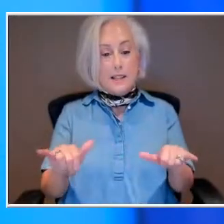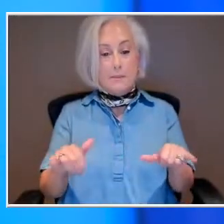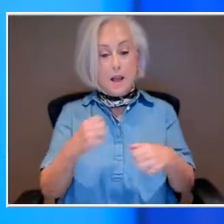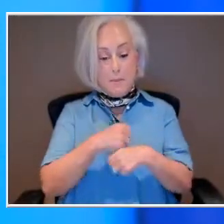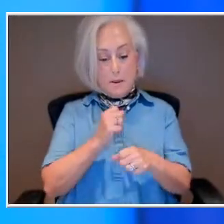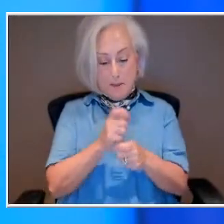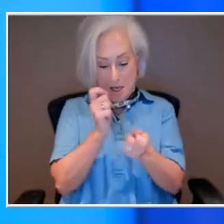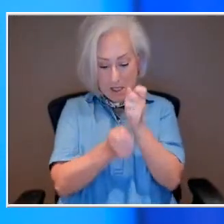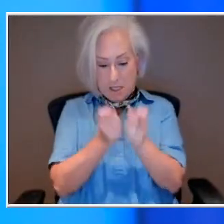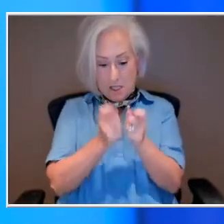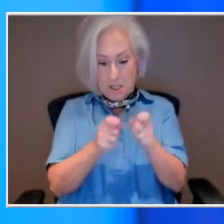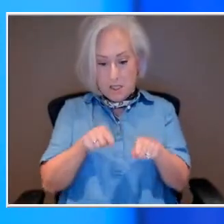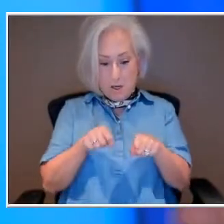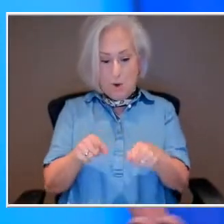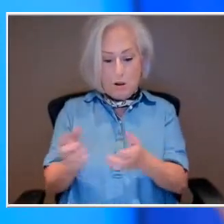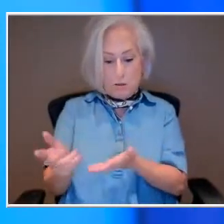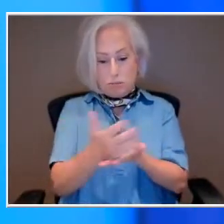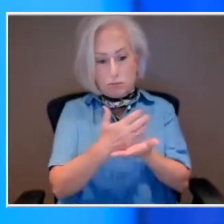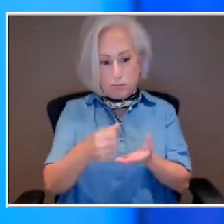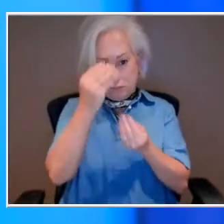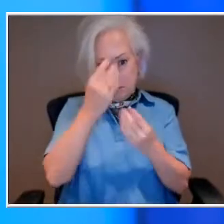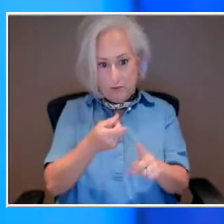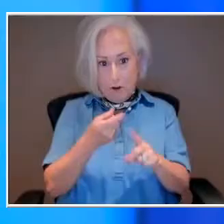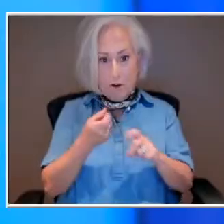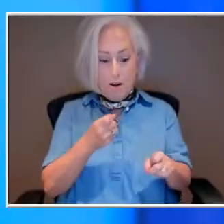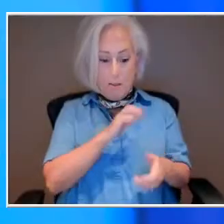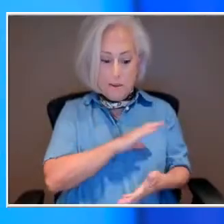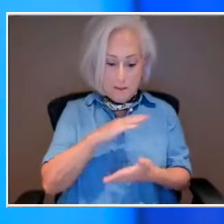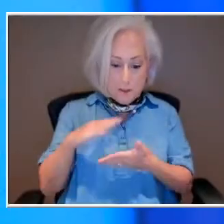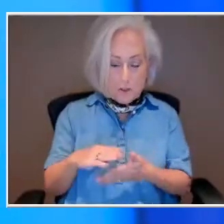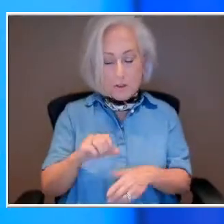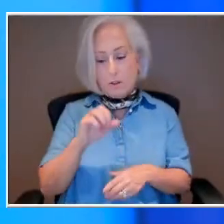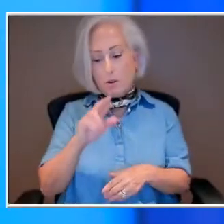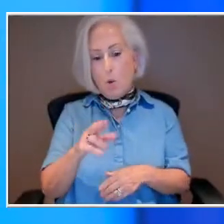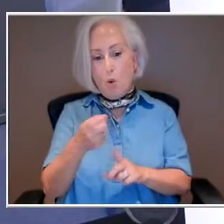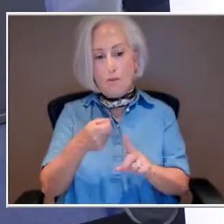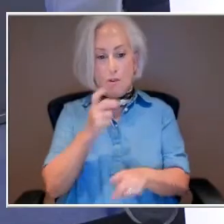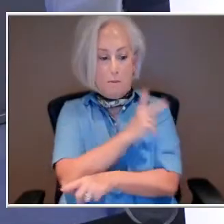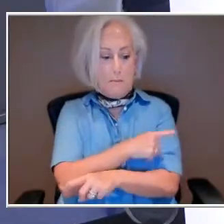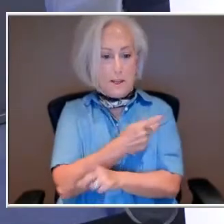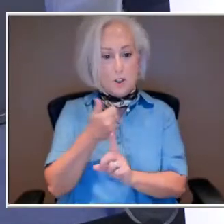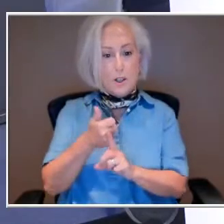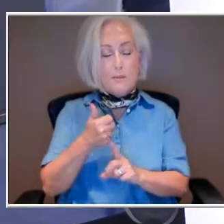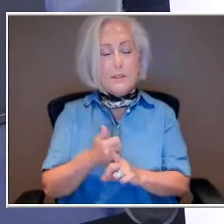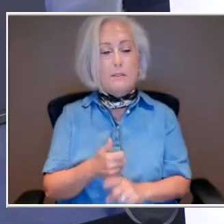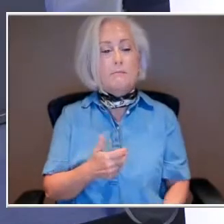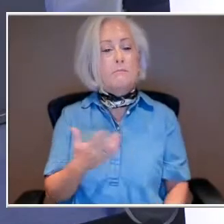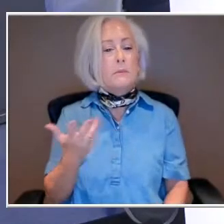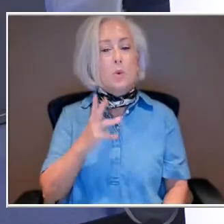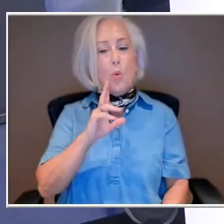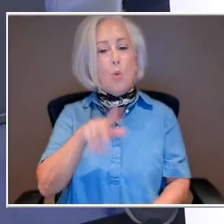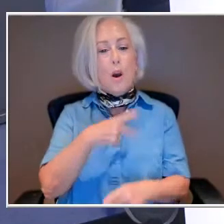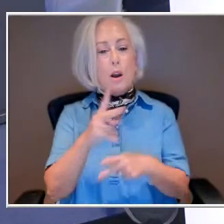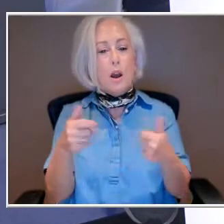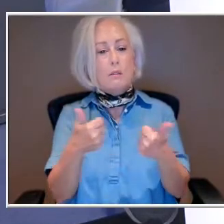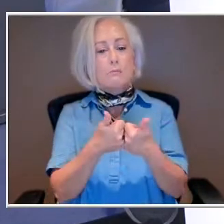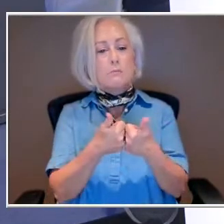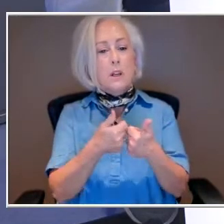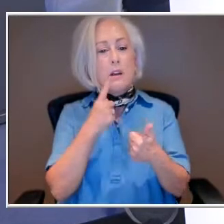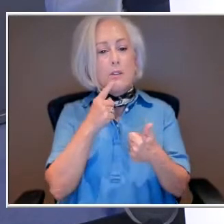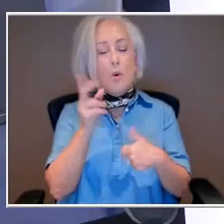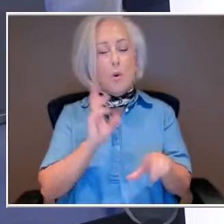additional information from either the imaging or even from the patient during that visit. What kind of challenges and barriers are there for